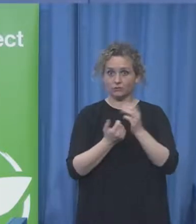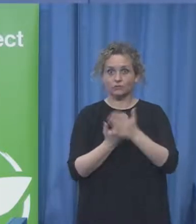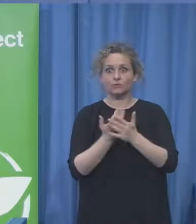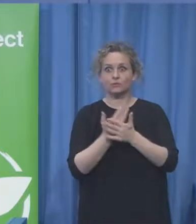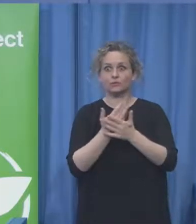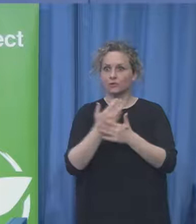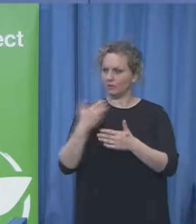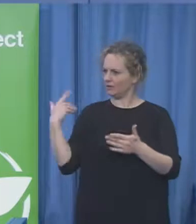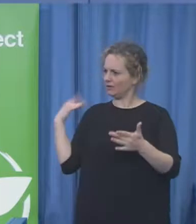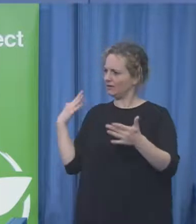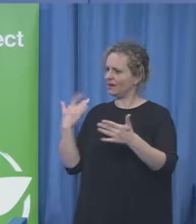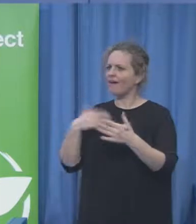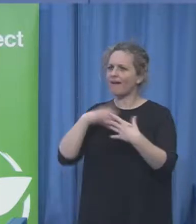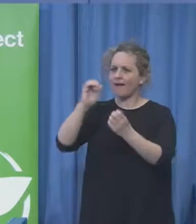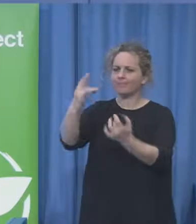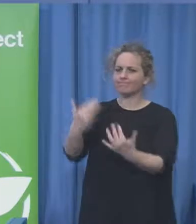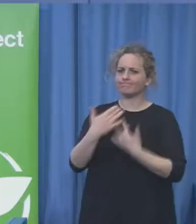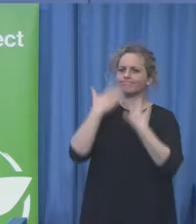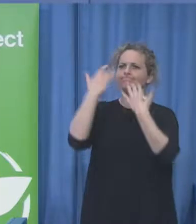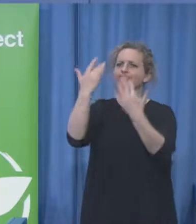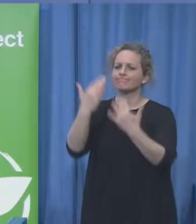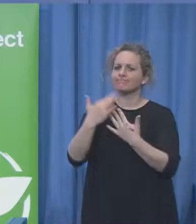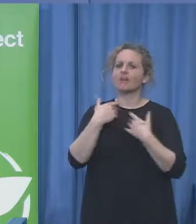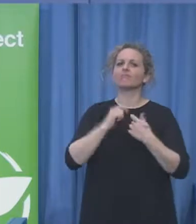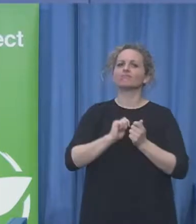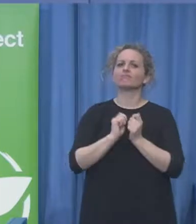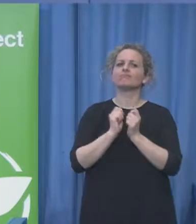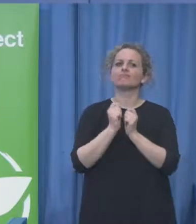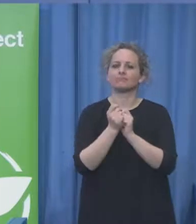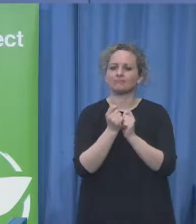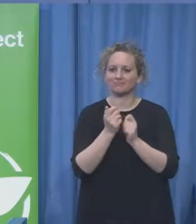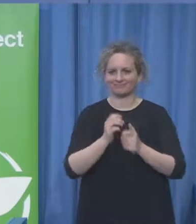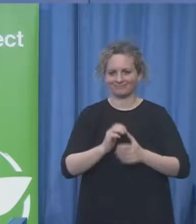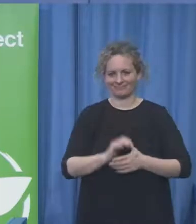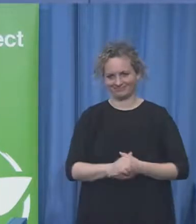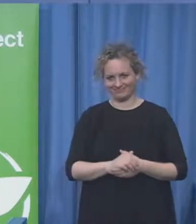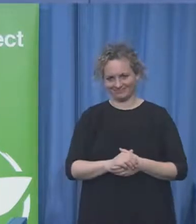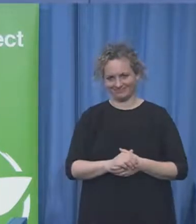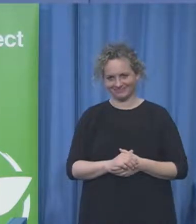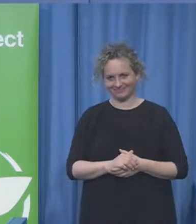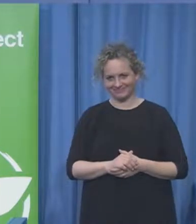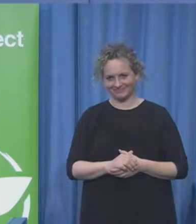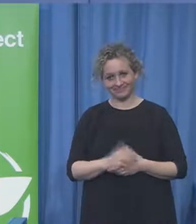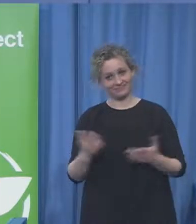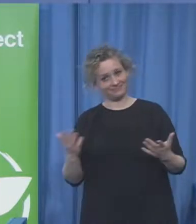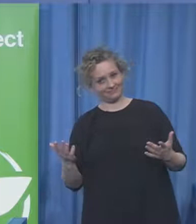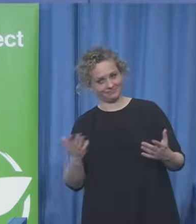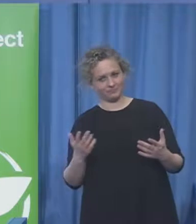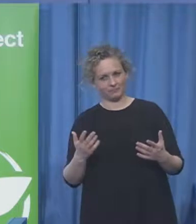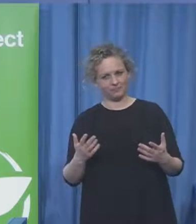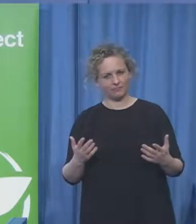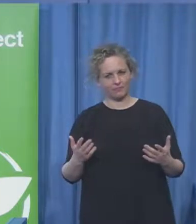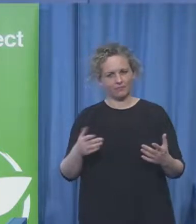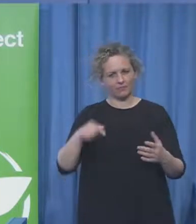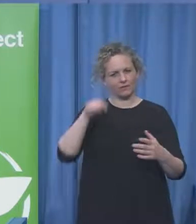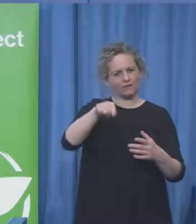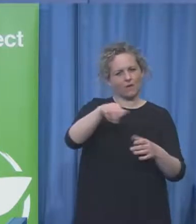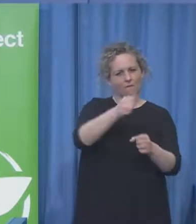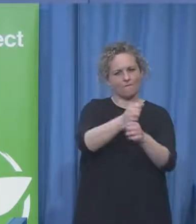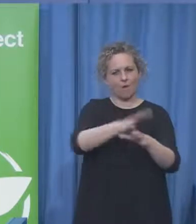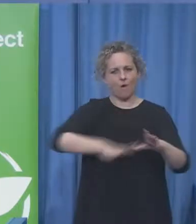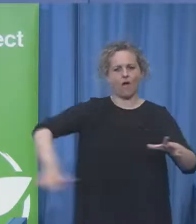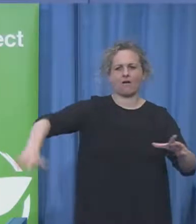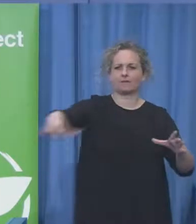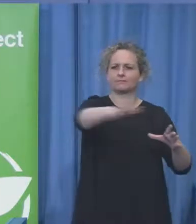discrimination. Promoting a rights-based culture in the workplace for persons with disabilities was also referred to, along